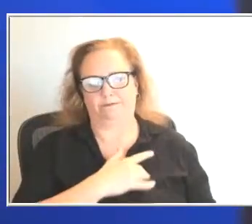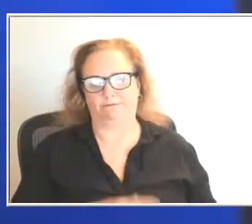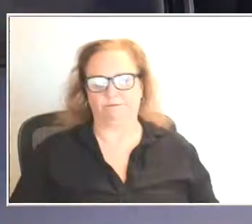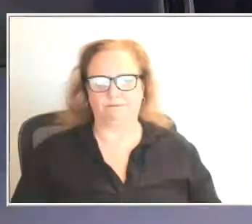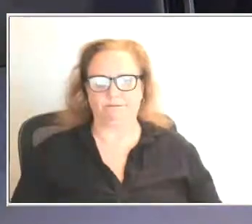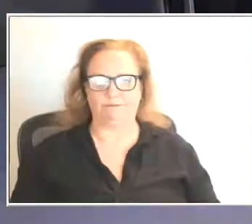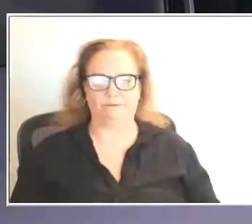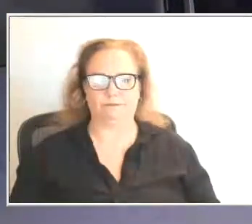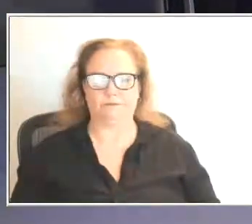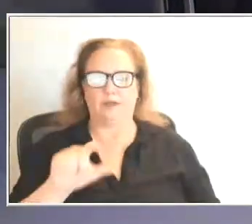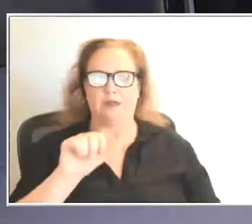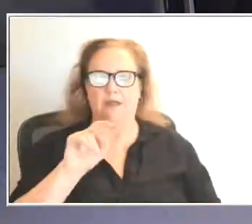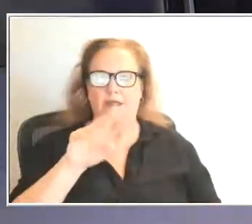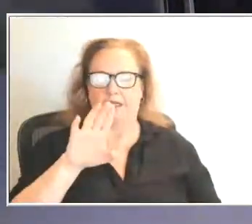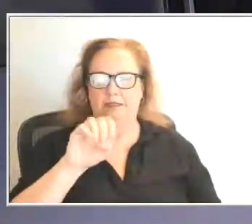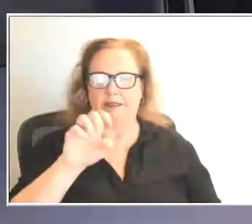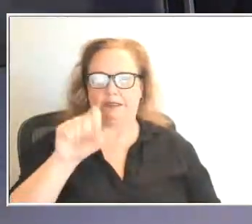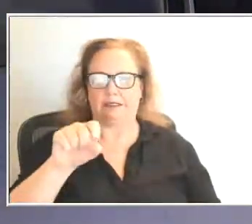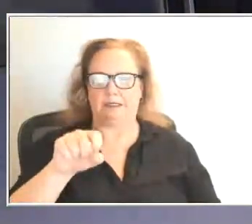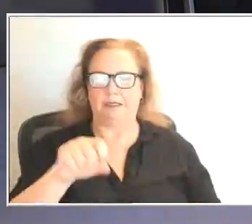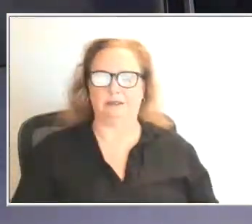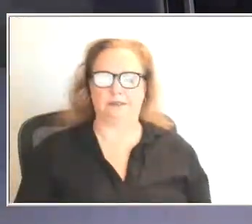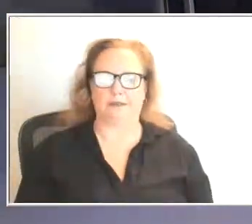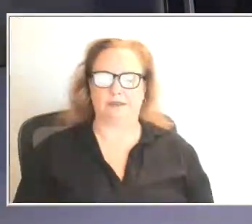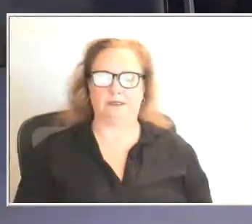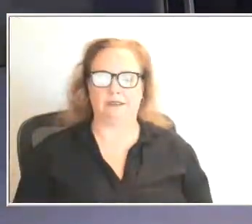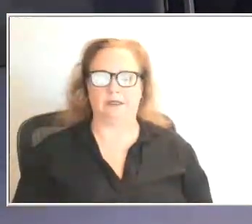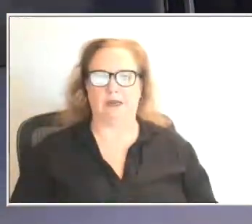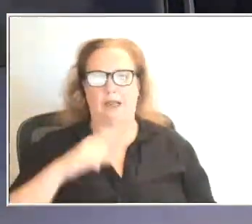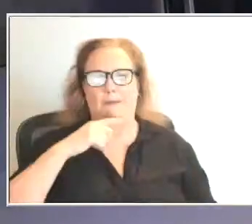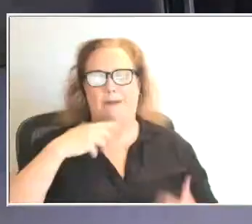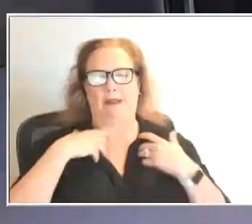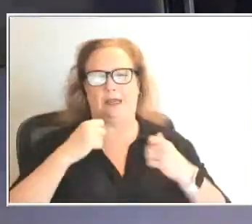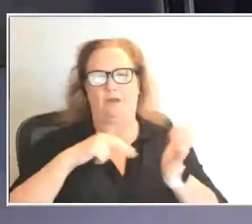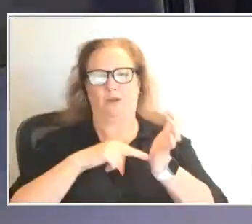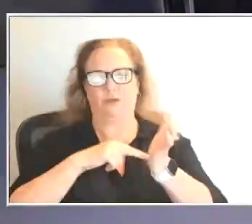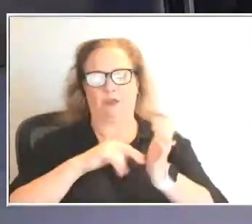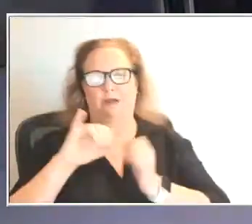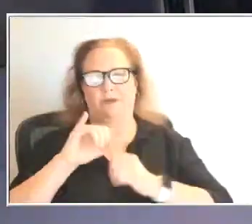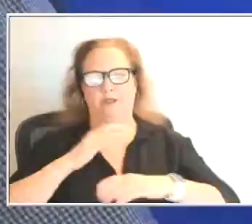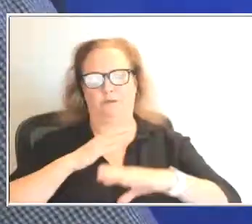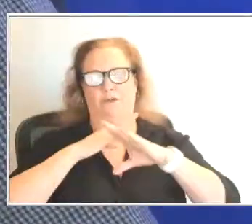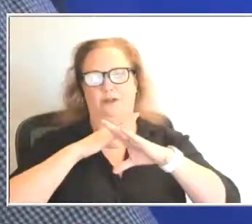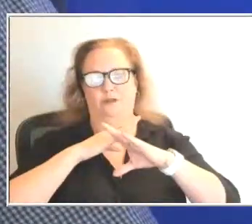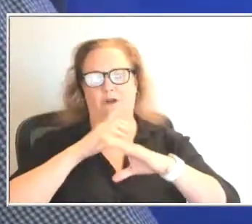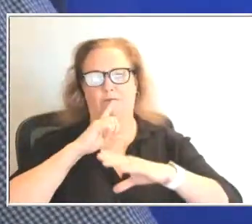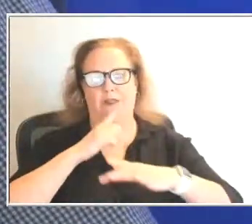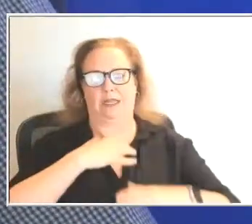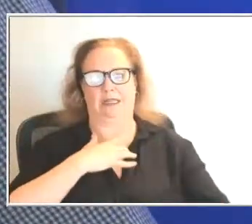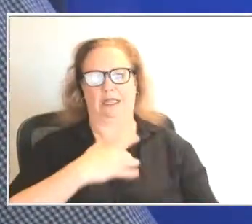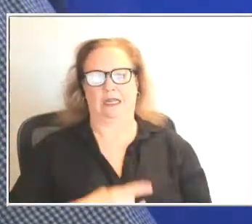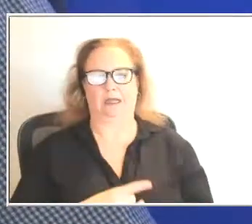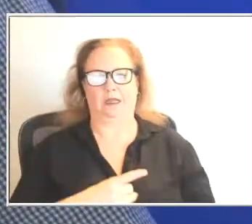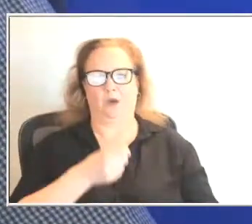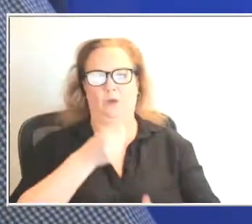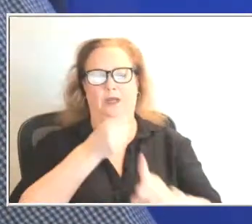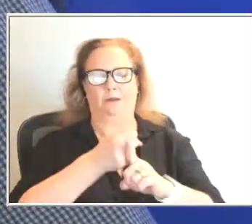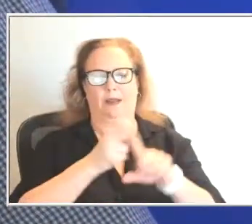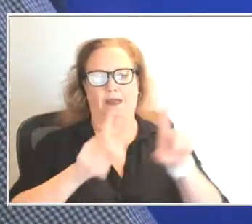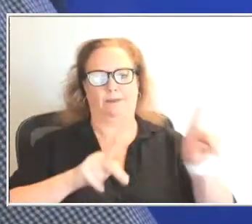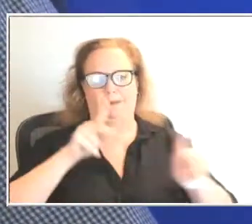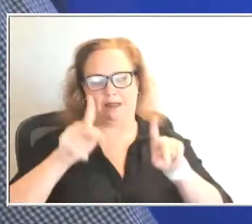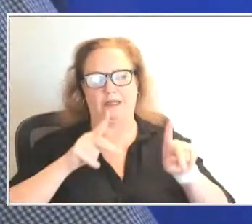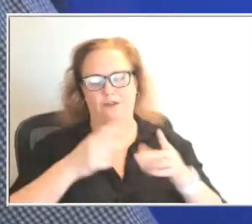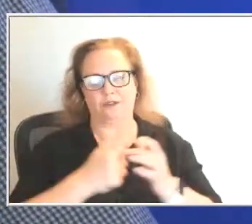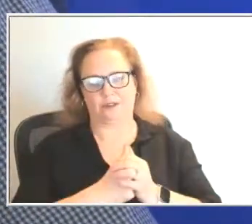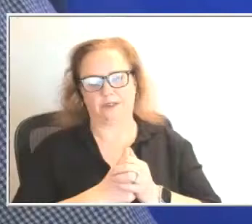Lance? Yeah, I think as a public health nurse and infection preventionist, I really like that we can impact populations, and